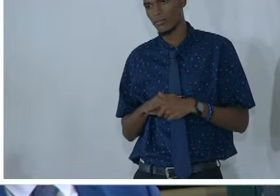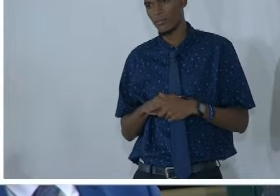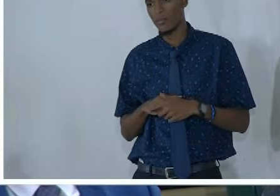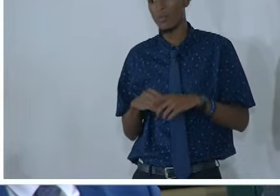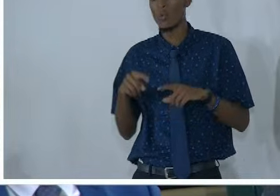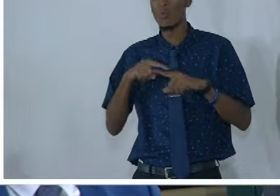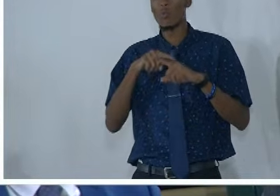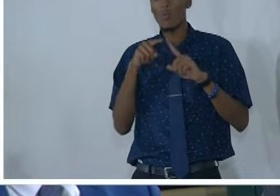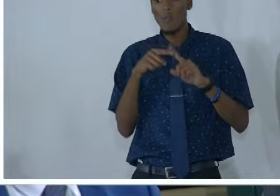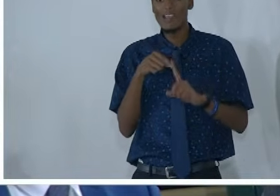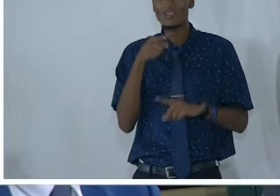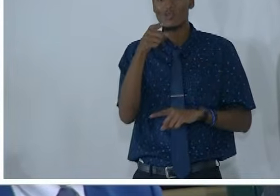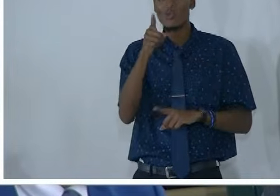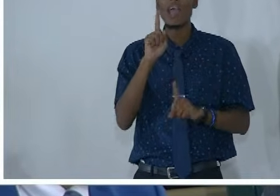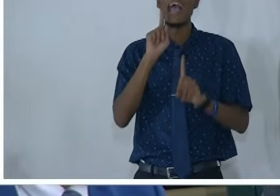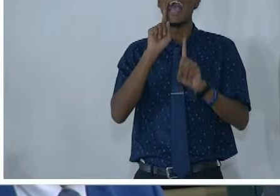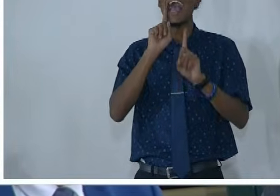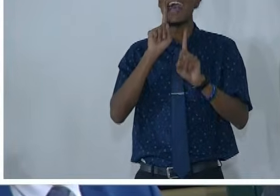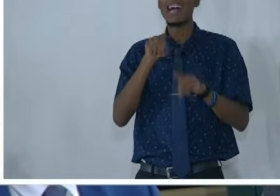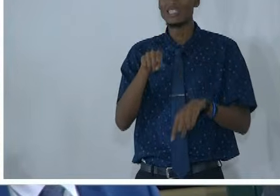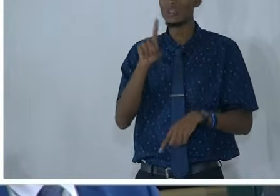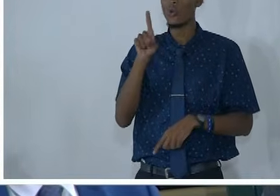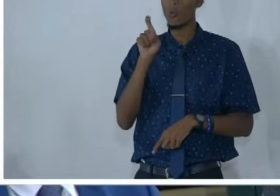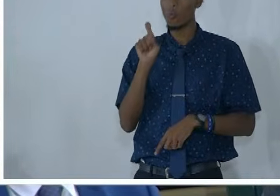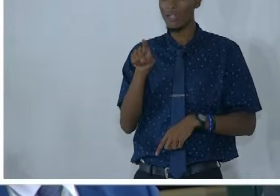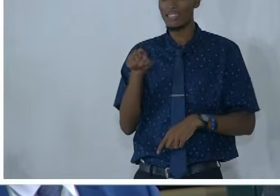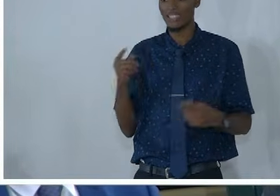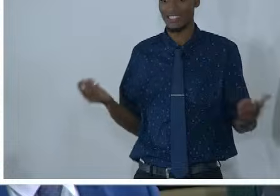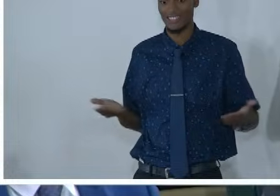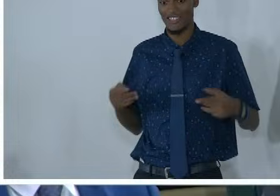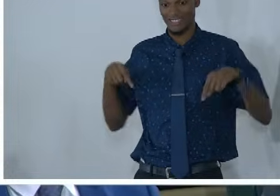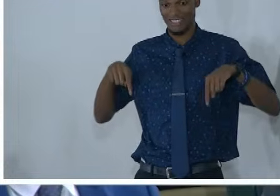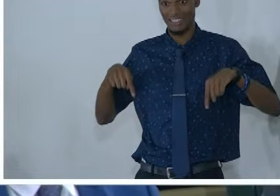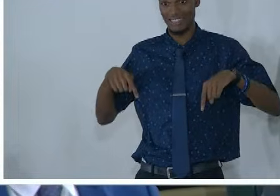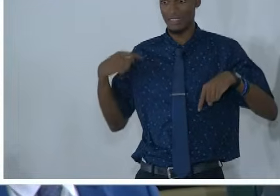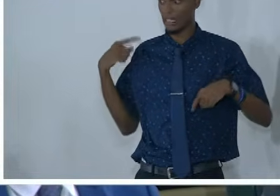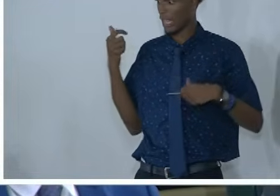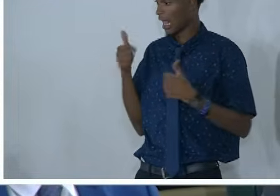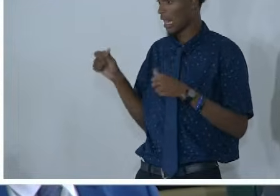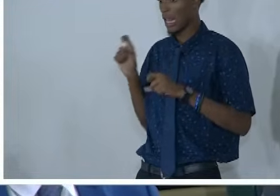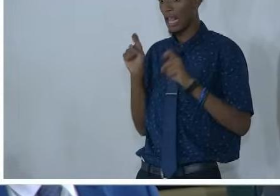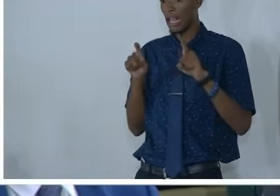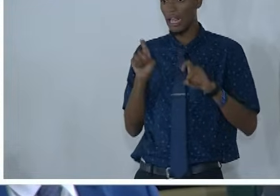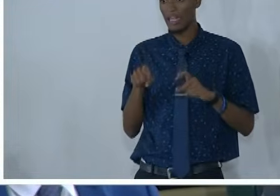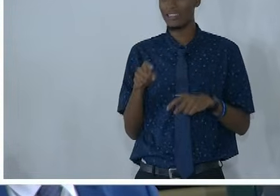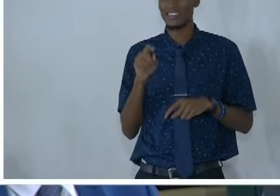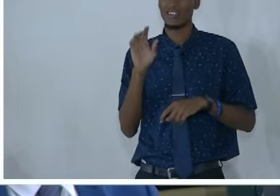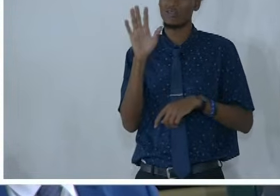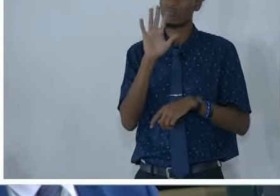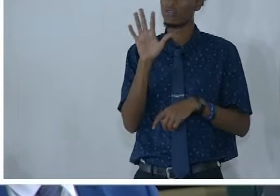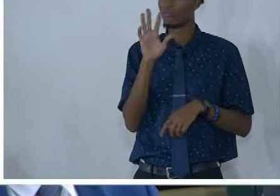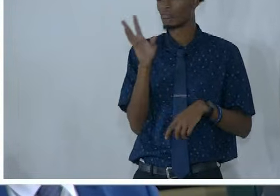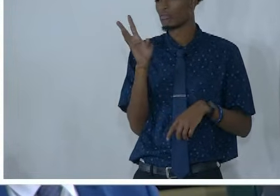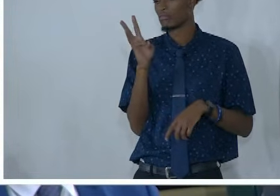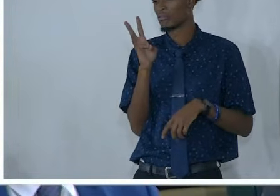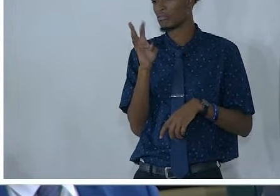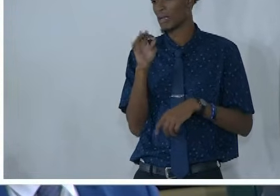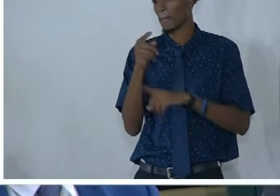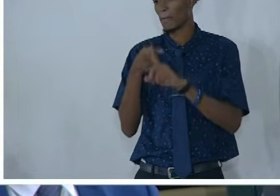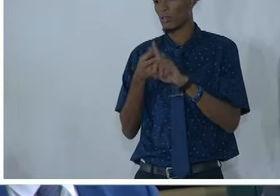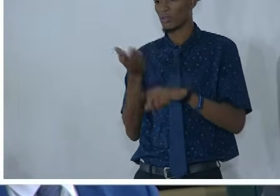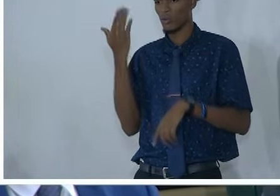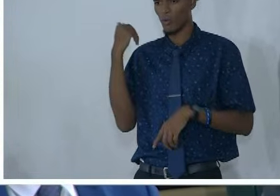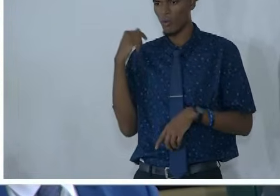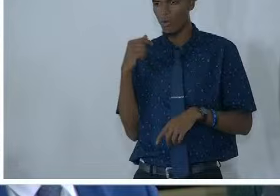When you answered questions in this House about 6 to 9 months ago related